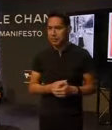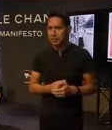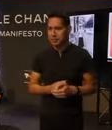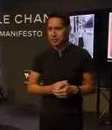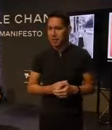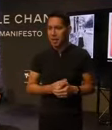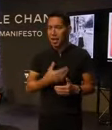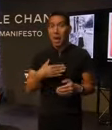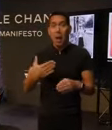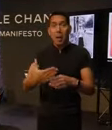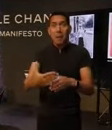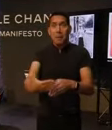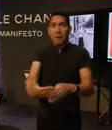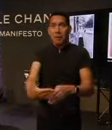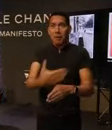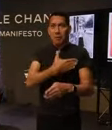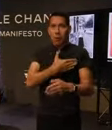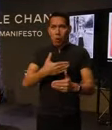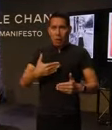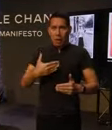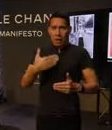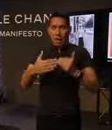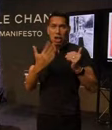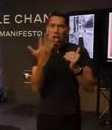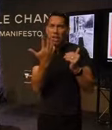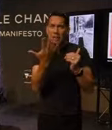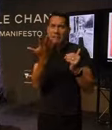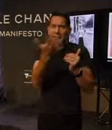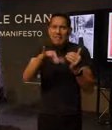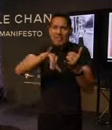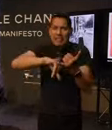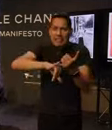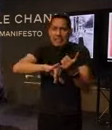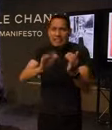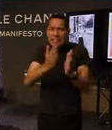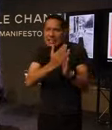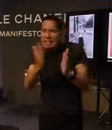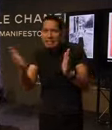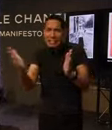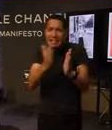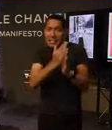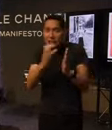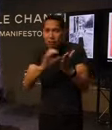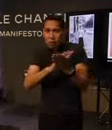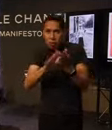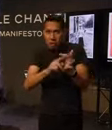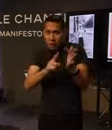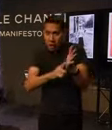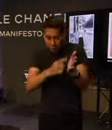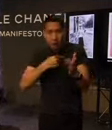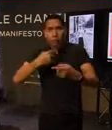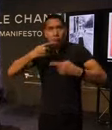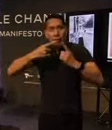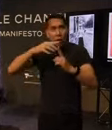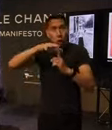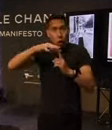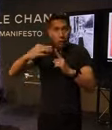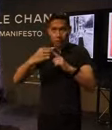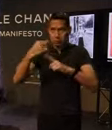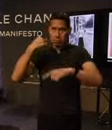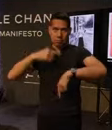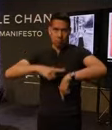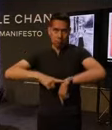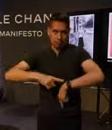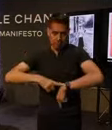little bit. Just before we go into the sort of 50s period for Chanel, just remind ourselves more broadly of the context for that,